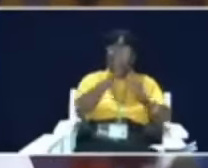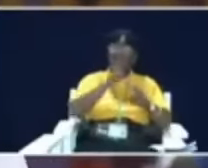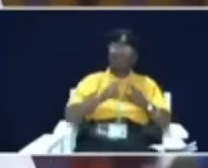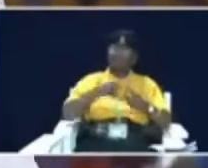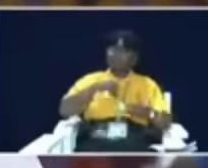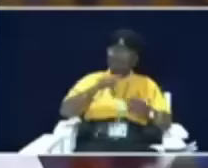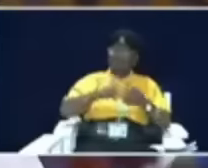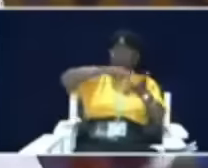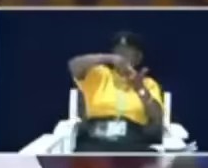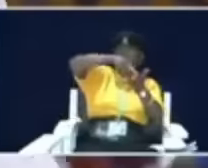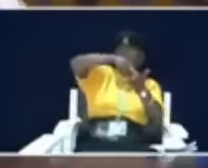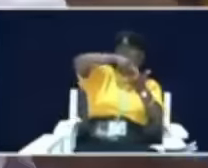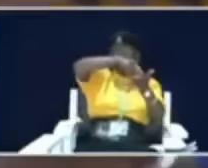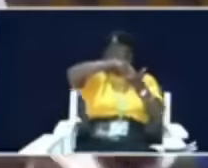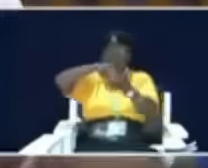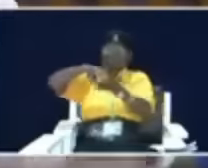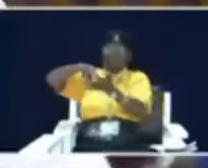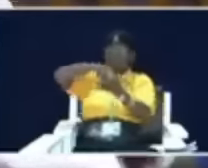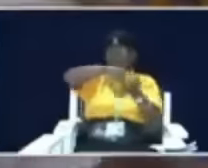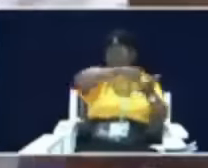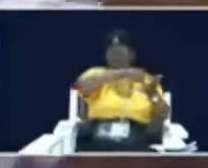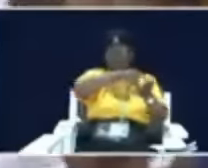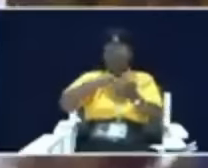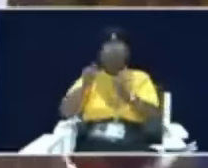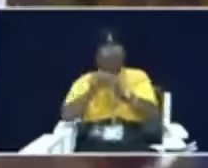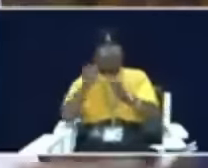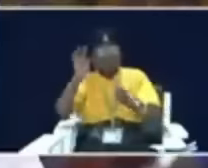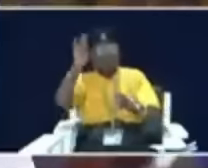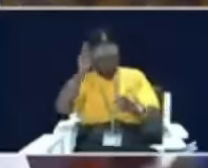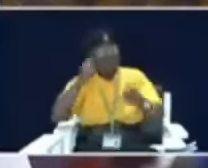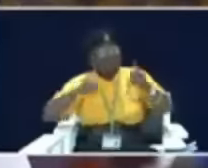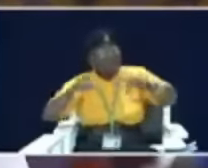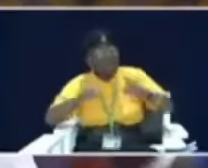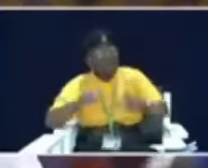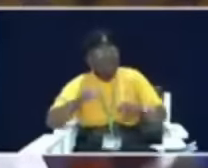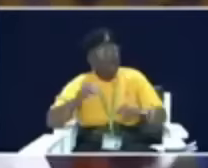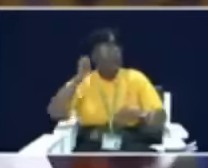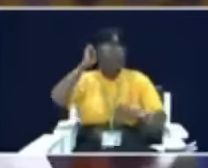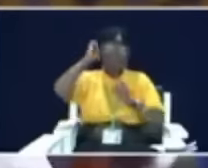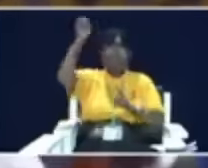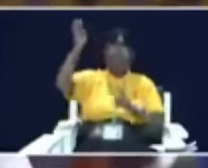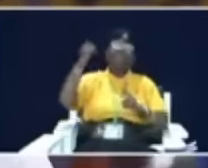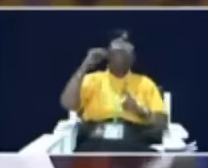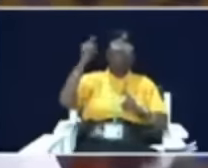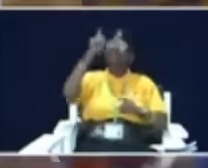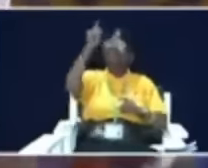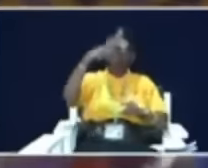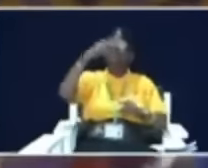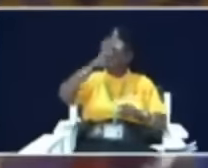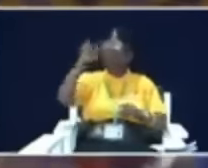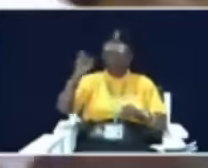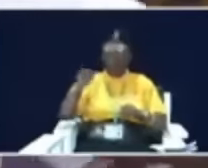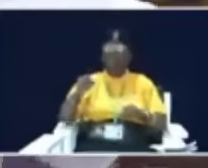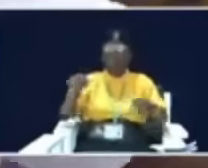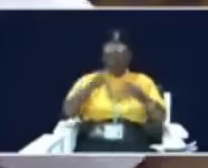for a while. And he's the one speaking, so I did what he asked me to do. And then he asked me to lay